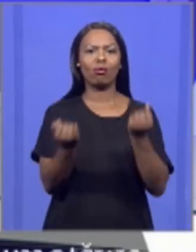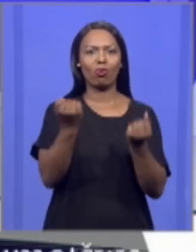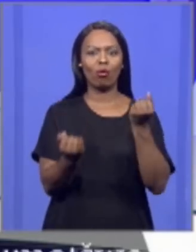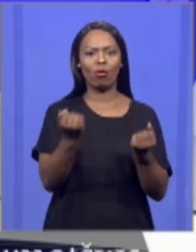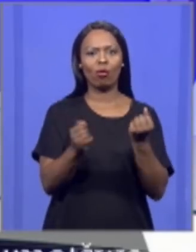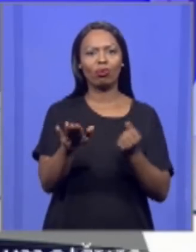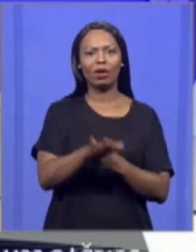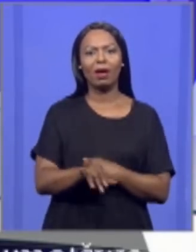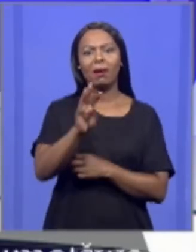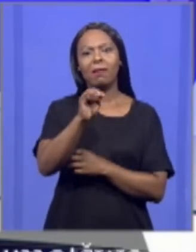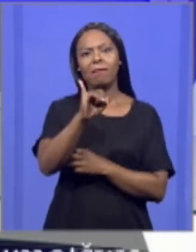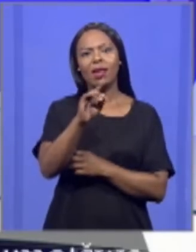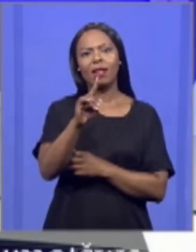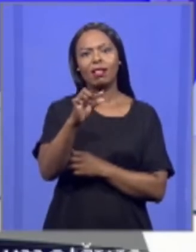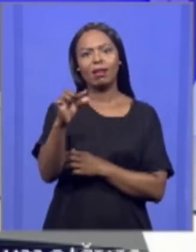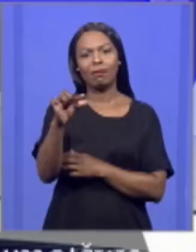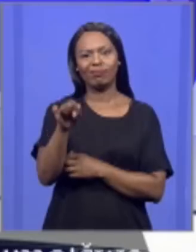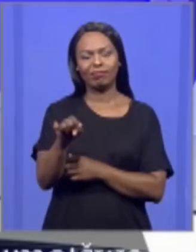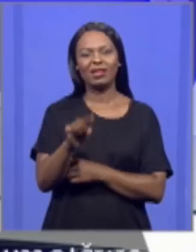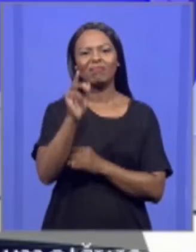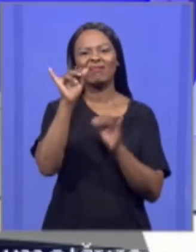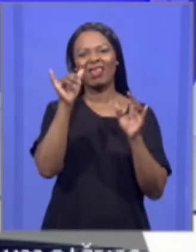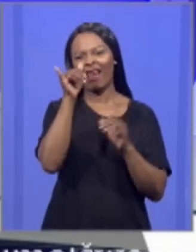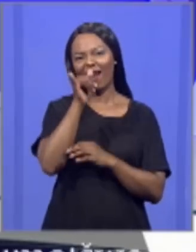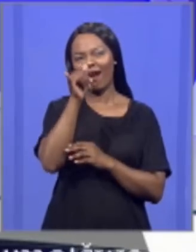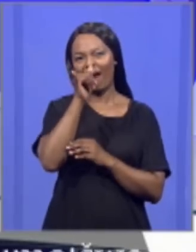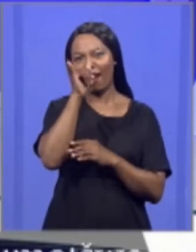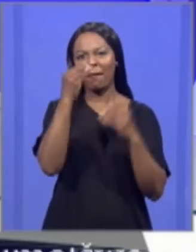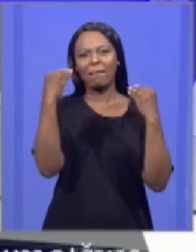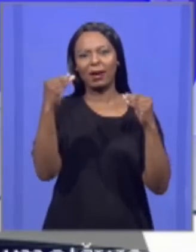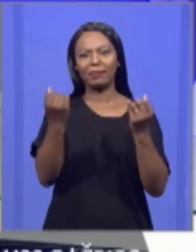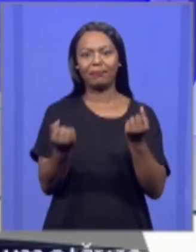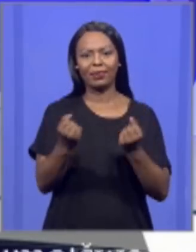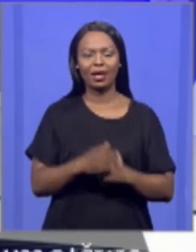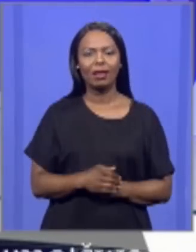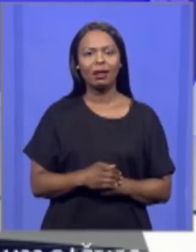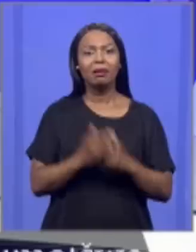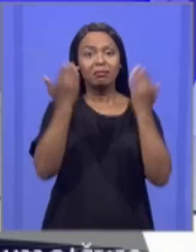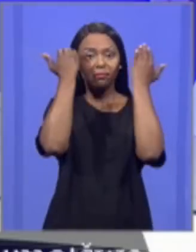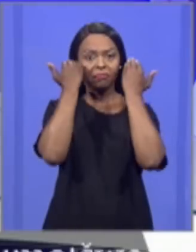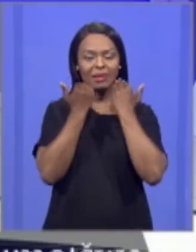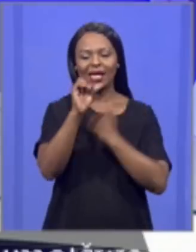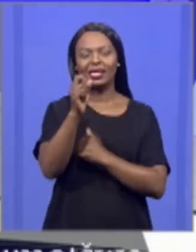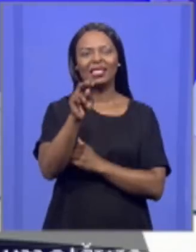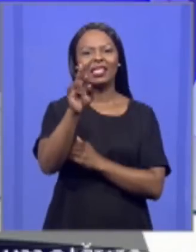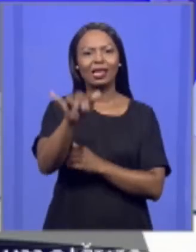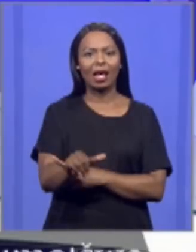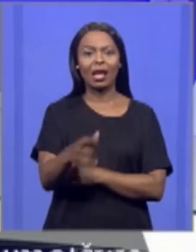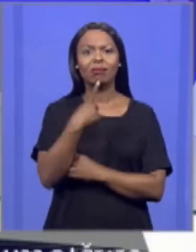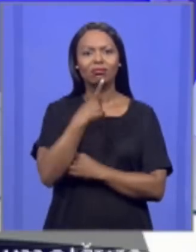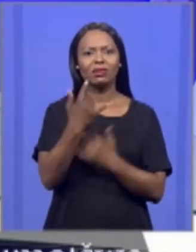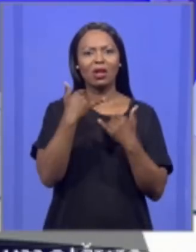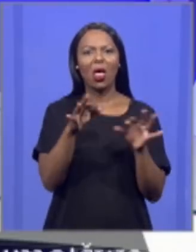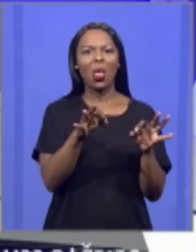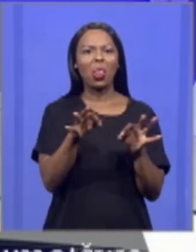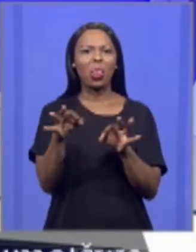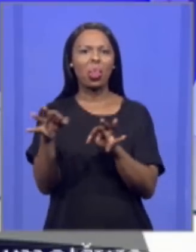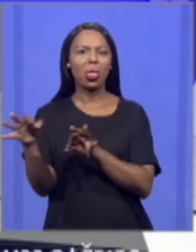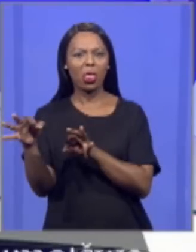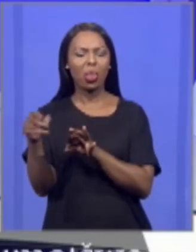ya Middleburg ya melato ya bosenyi bja kgwebo. Magistrata Stanley Jacobs o re go diega ga tshepedišo